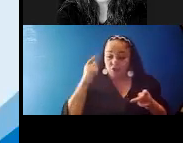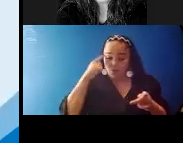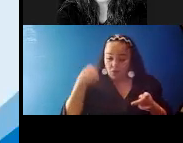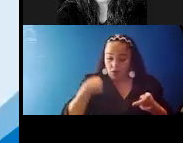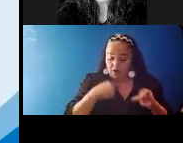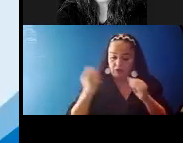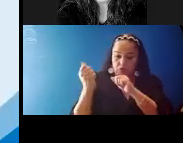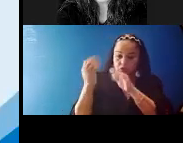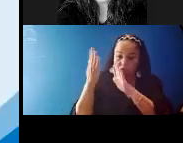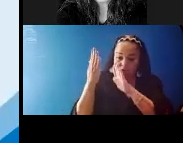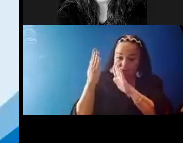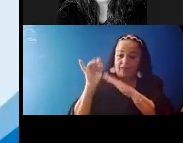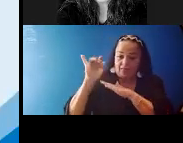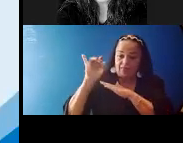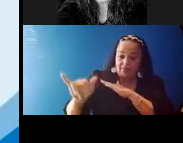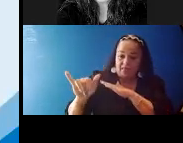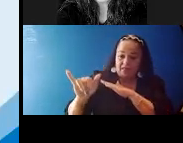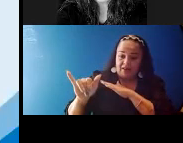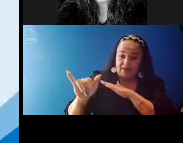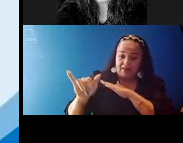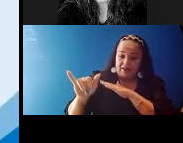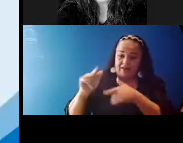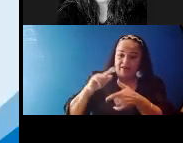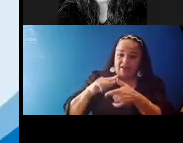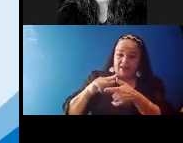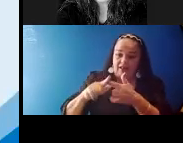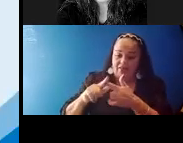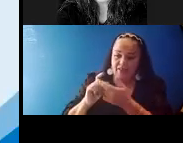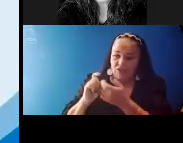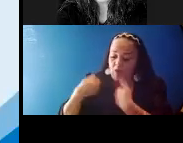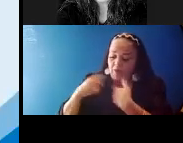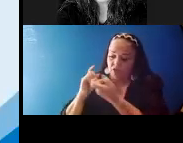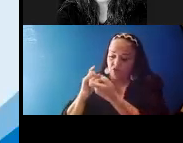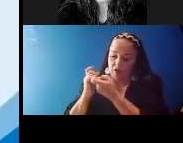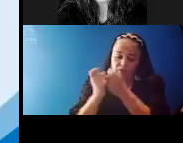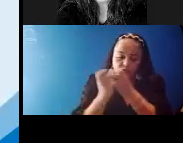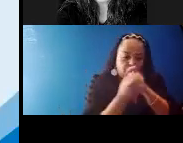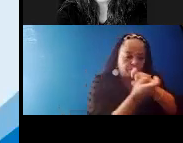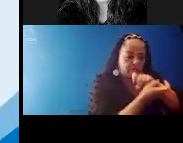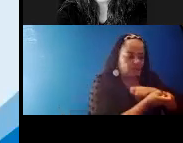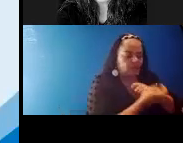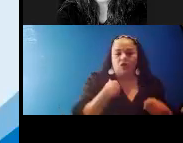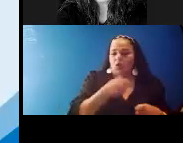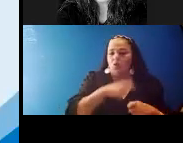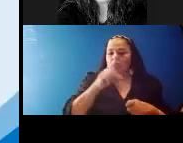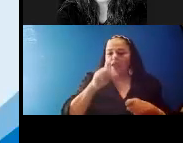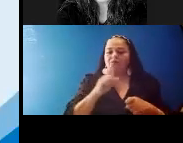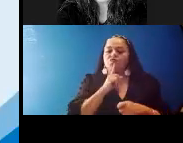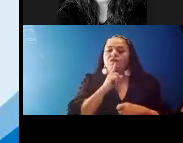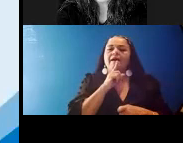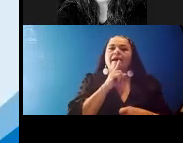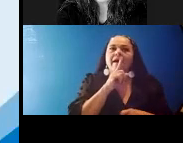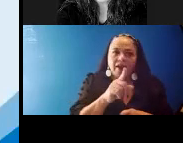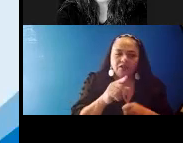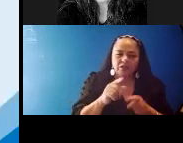root causes, for us to actually get to reimagining, for us to actually get to transformation, right, we have to actually